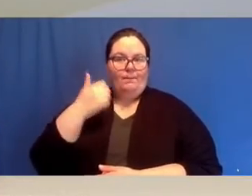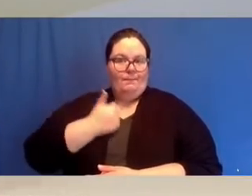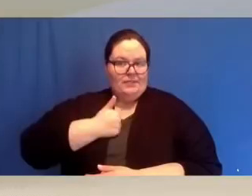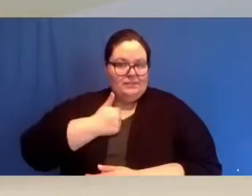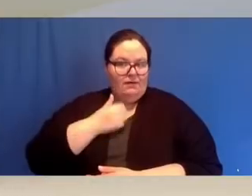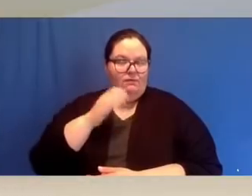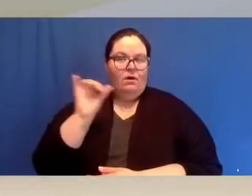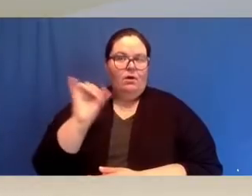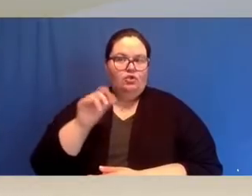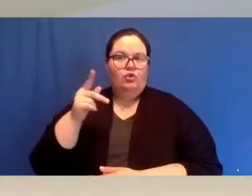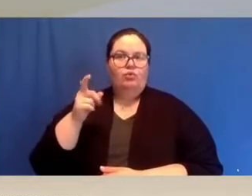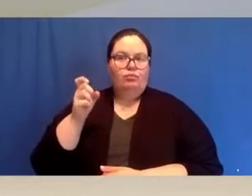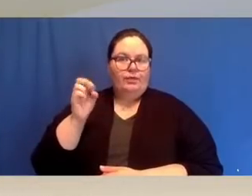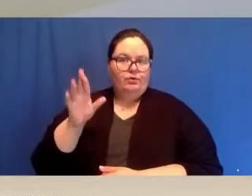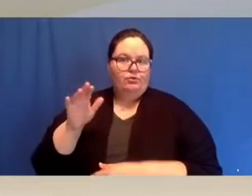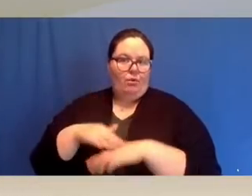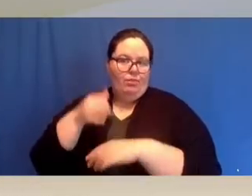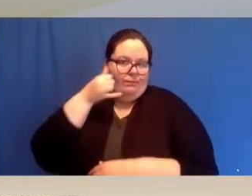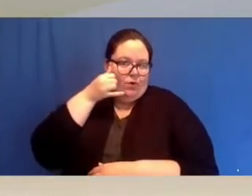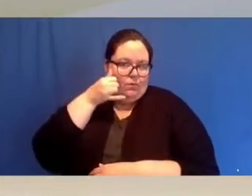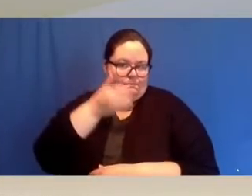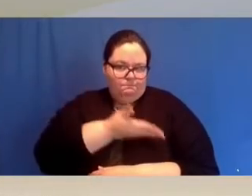me.